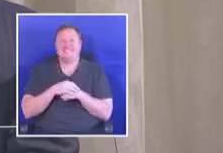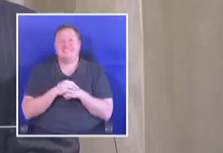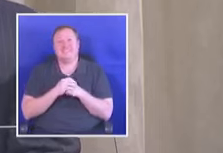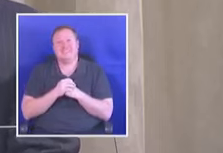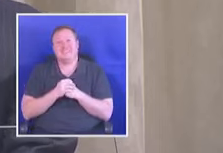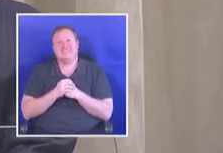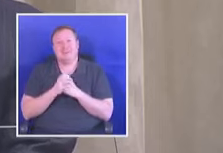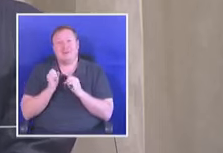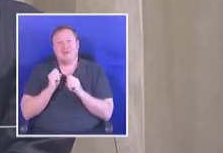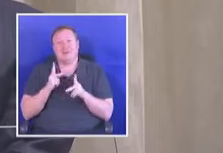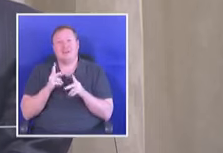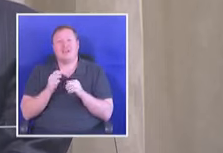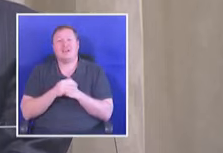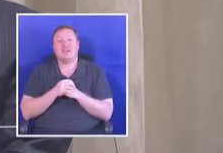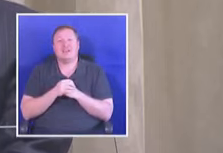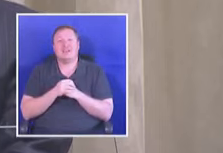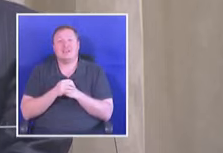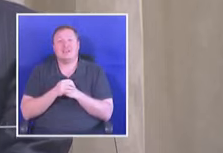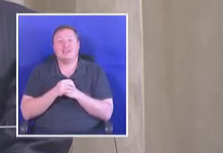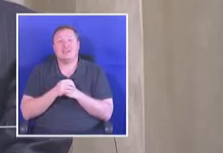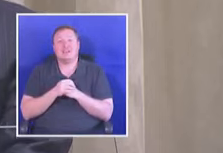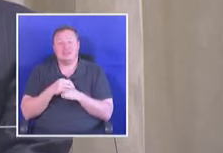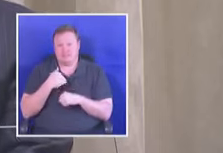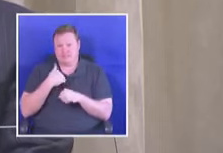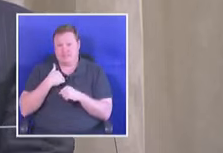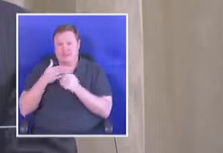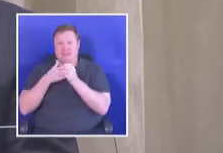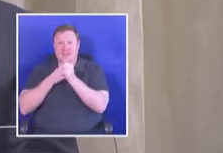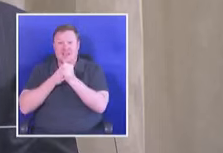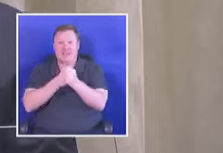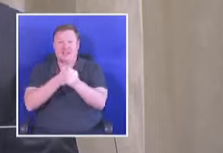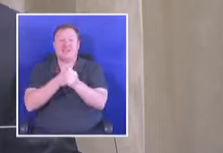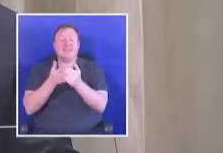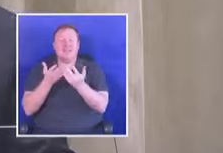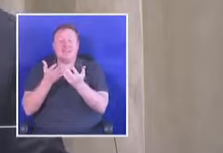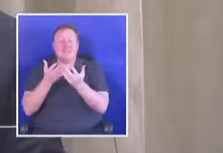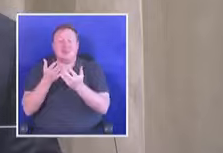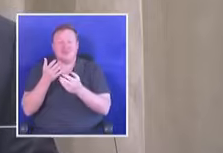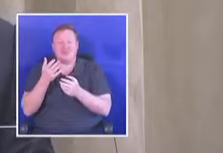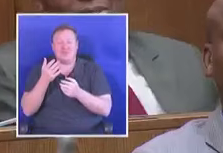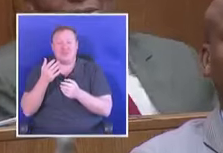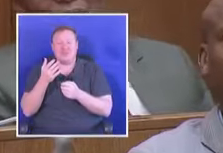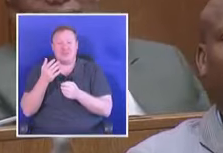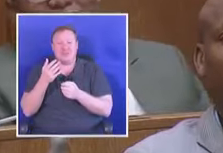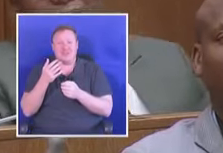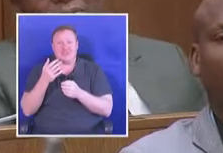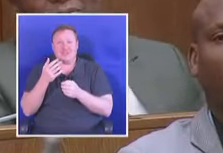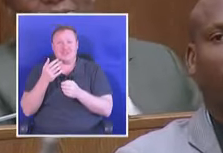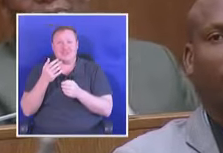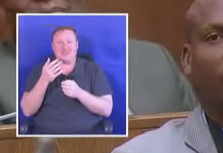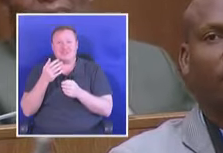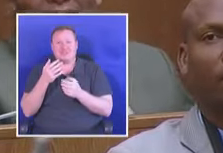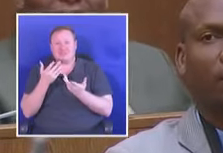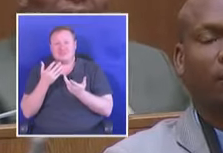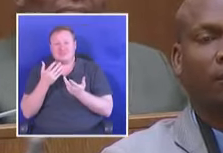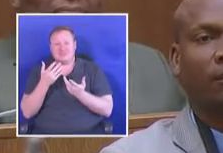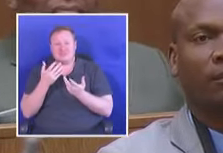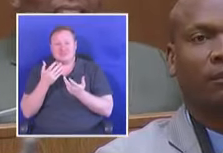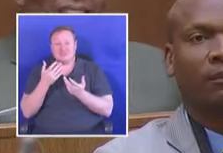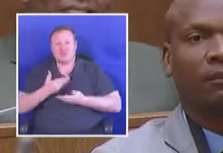Okay. So I was the leader of the state capture project. Very nice. Well, I